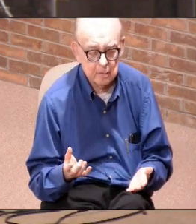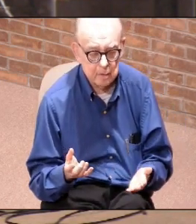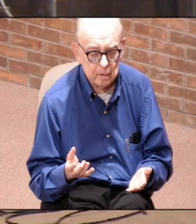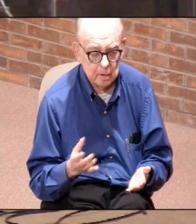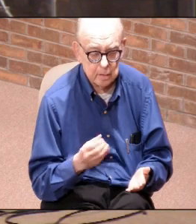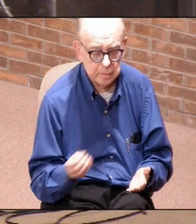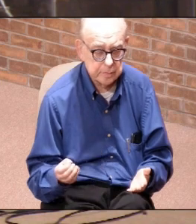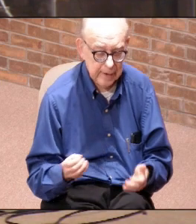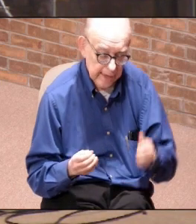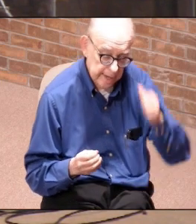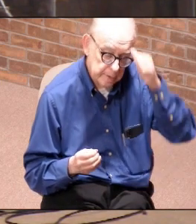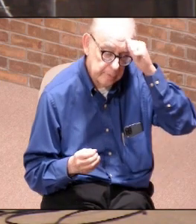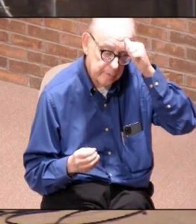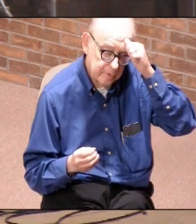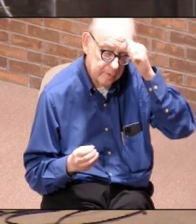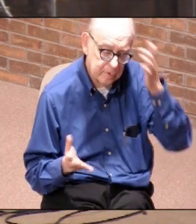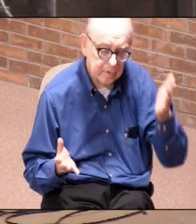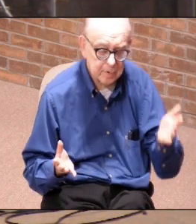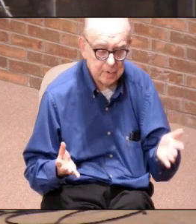And Adam,